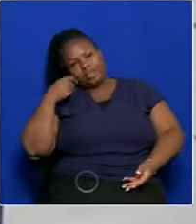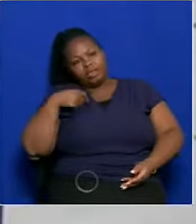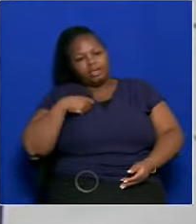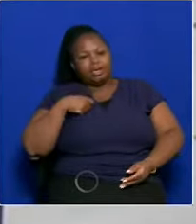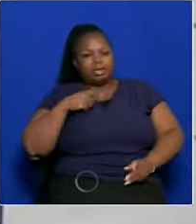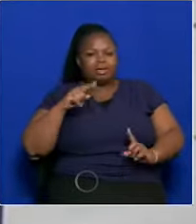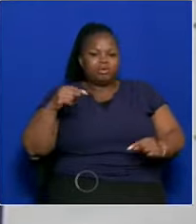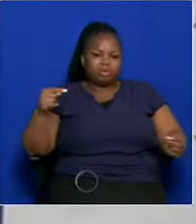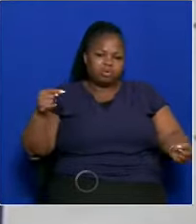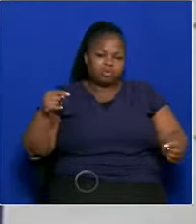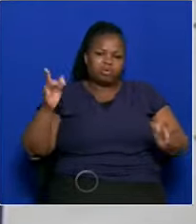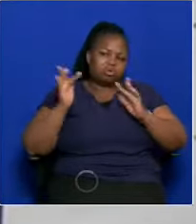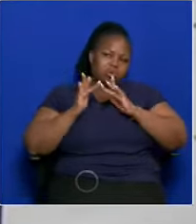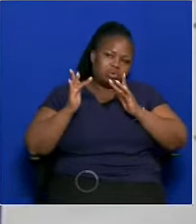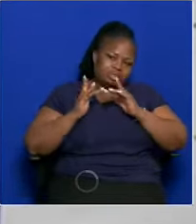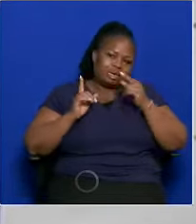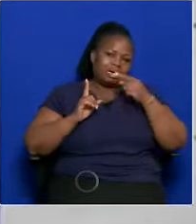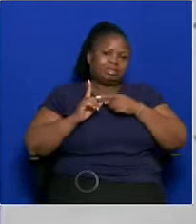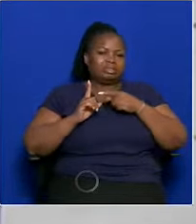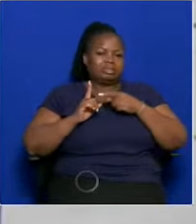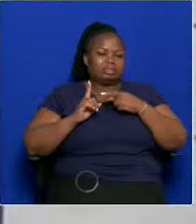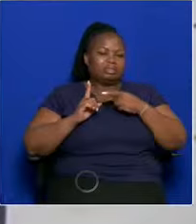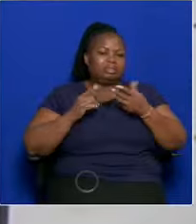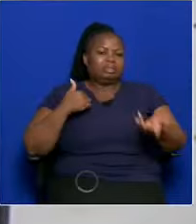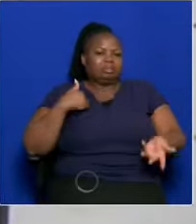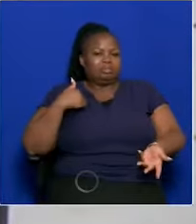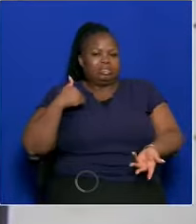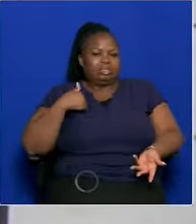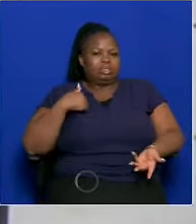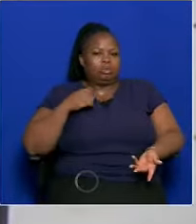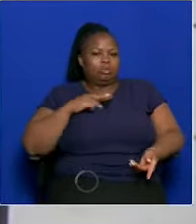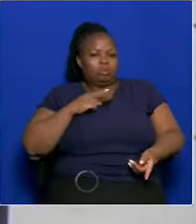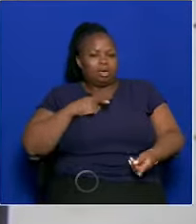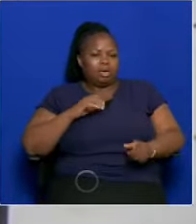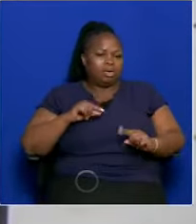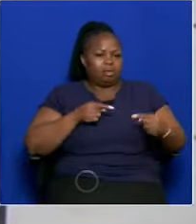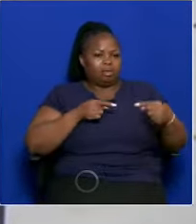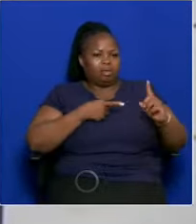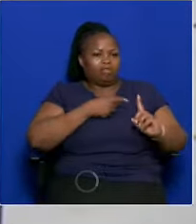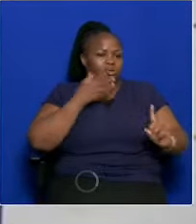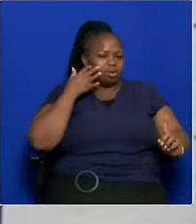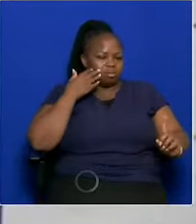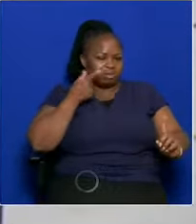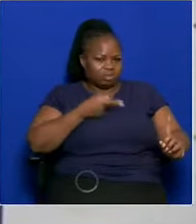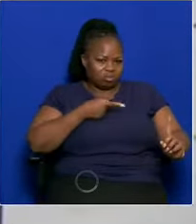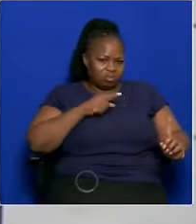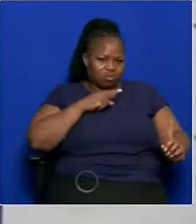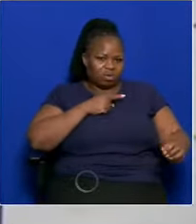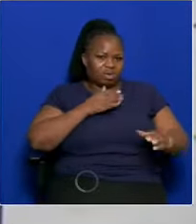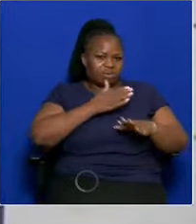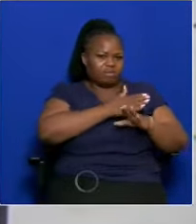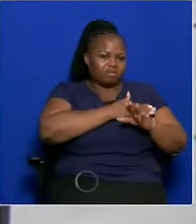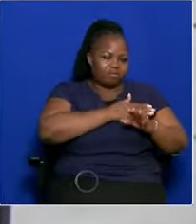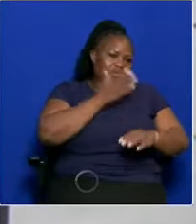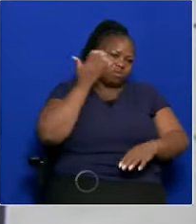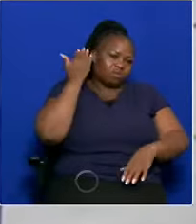have something against Matlala because Matlala once assisted him.